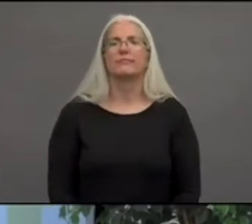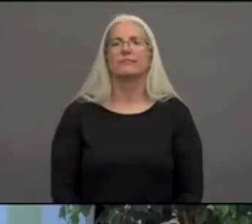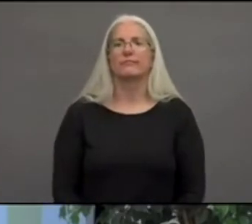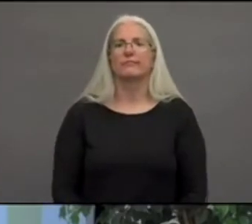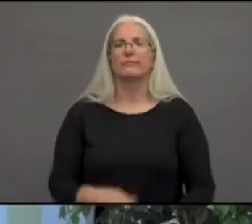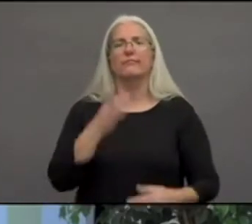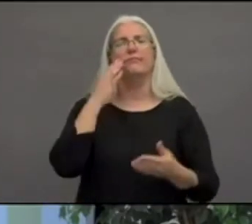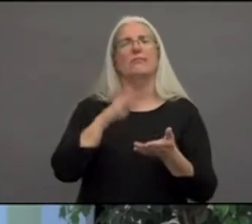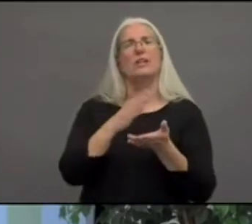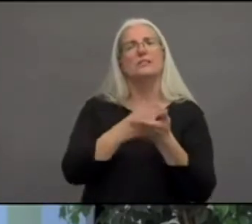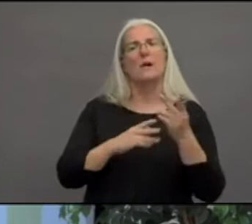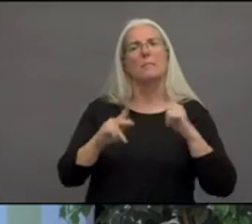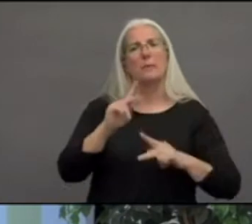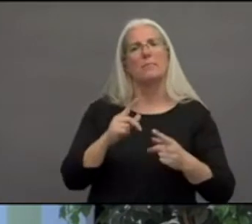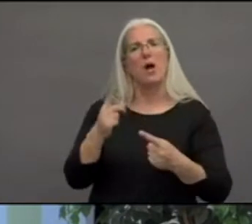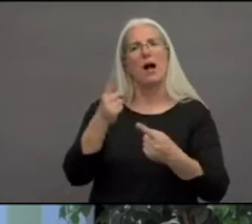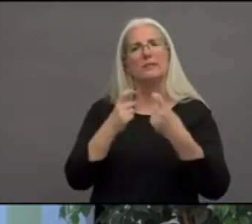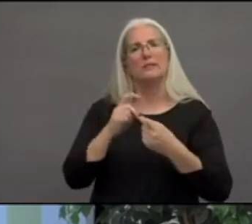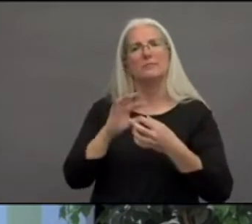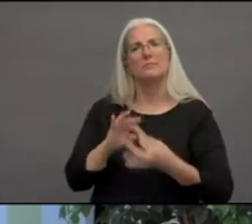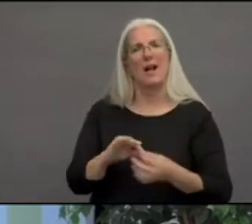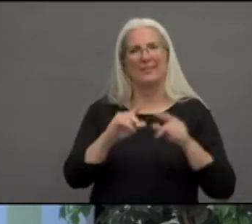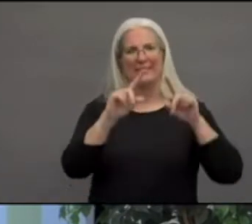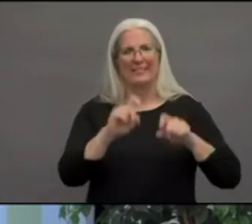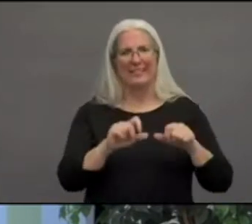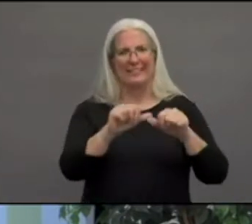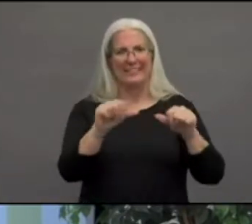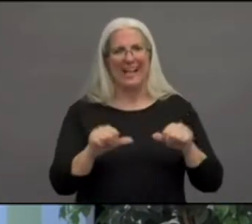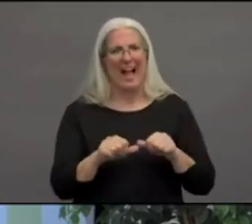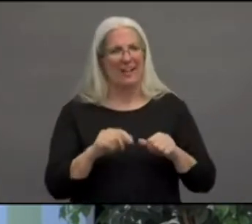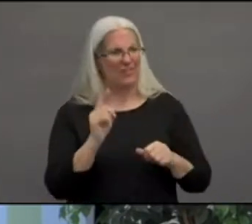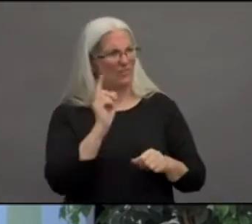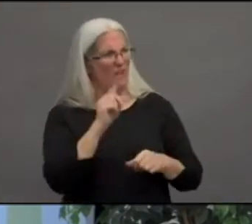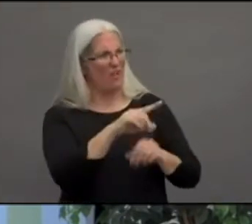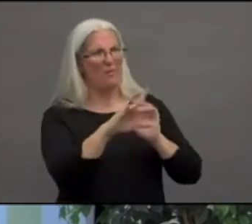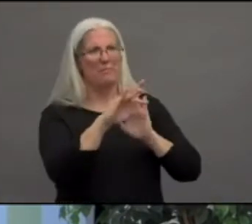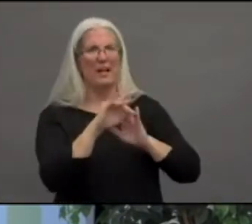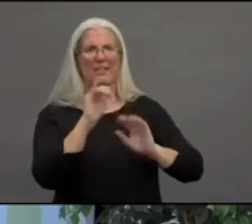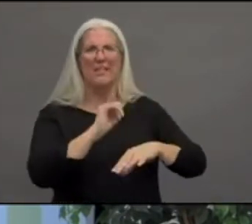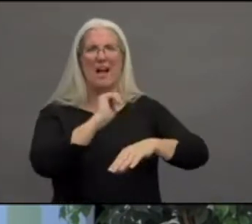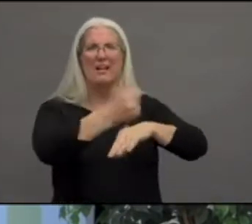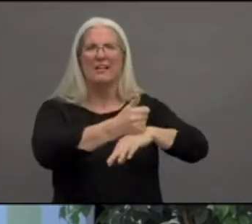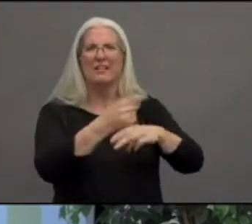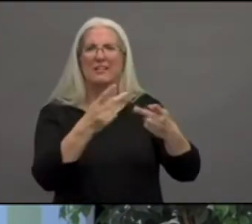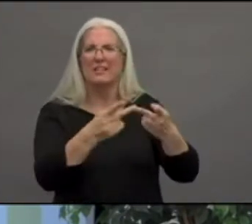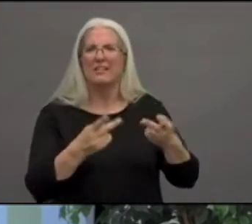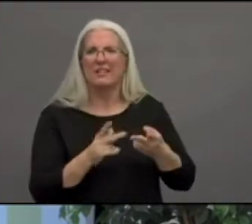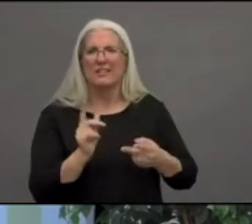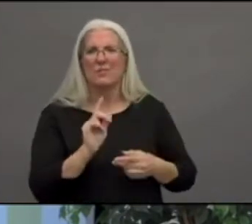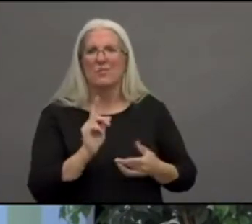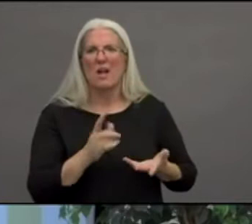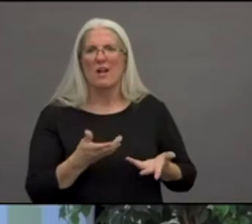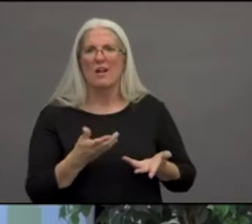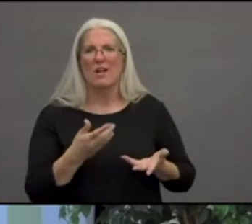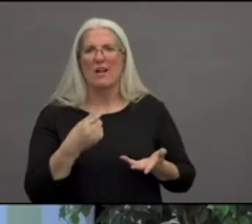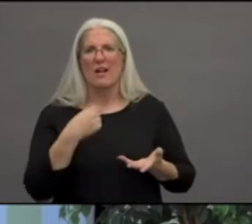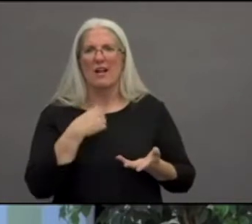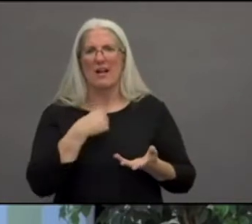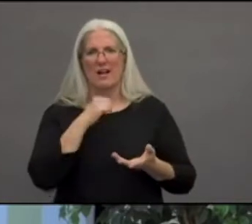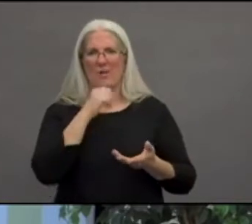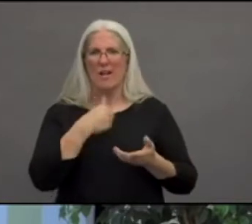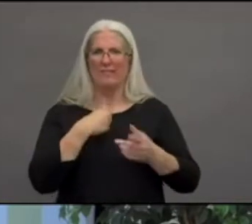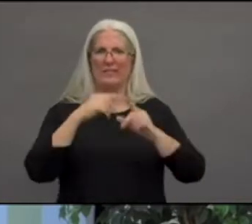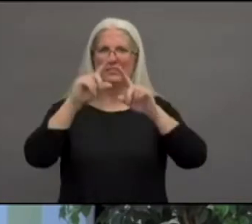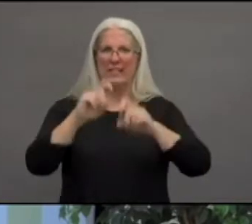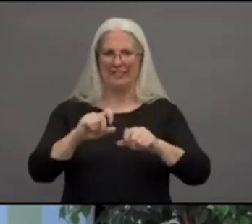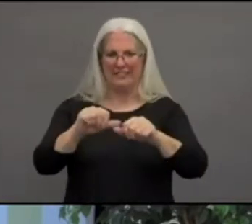questions about testing sites. How are you choosing where to place them? They actually said, I don't have one in my neighborhood.